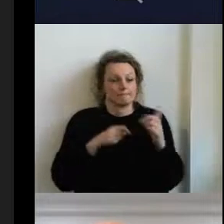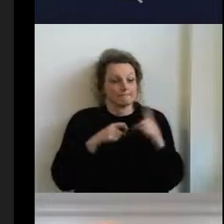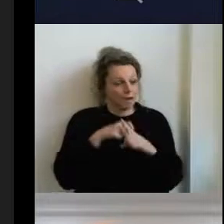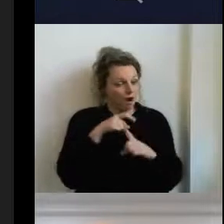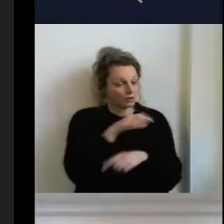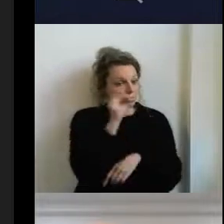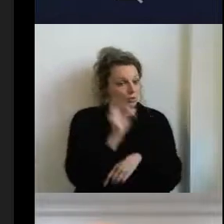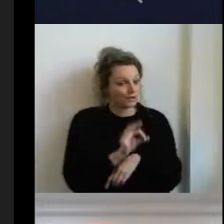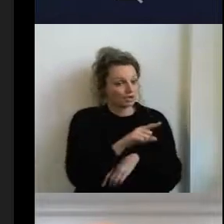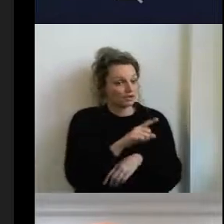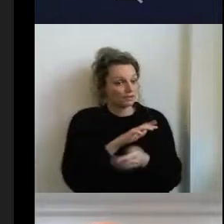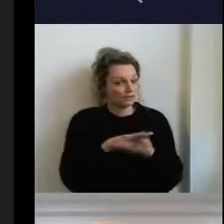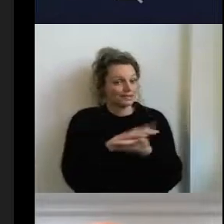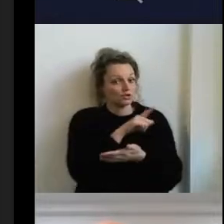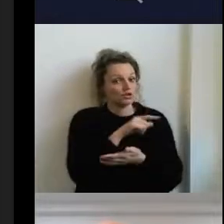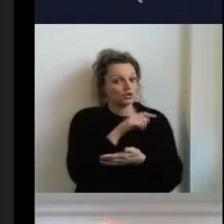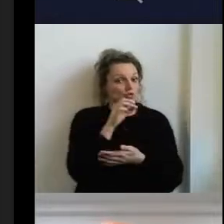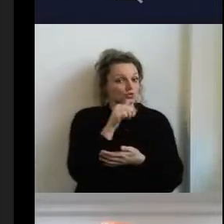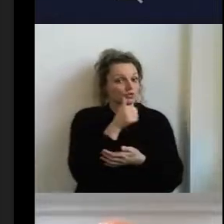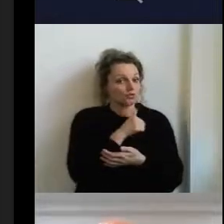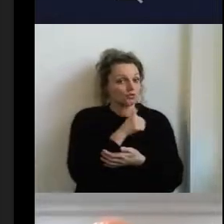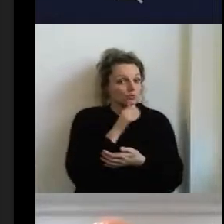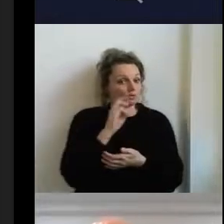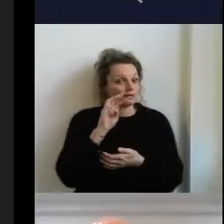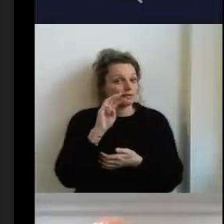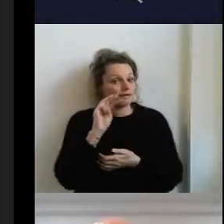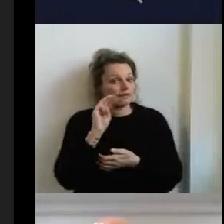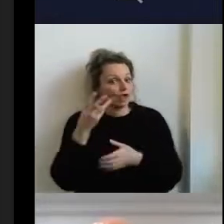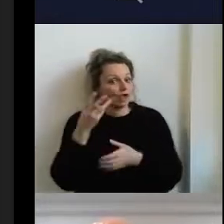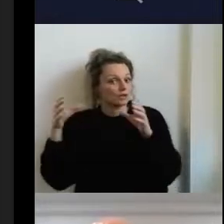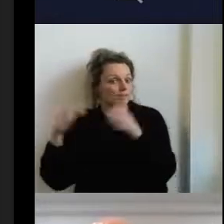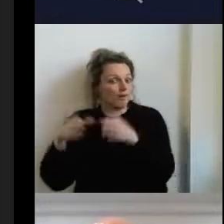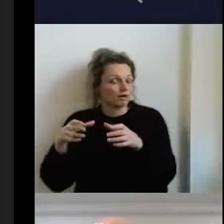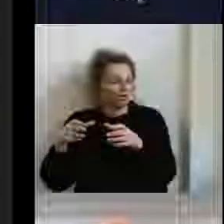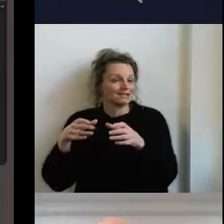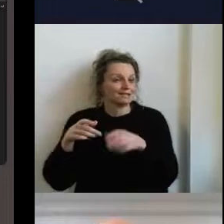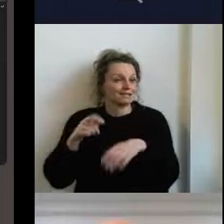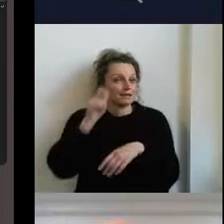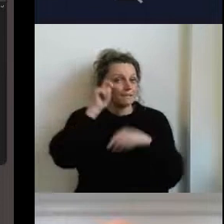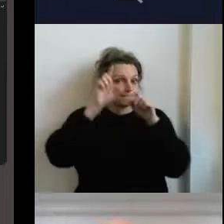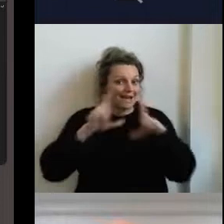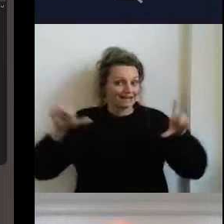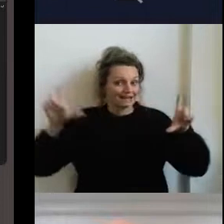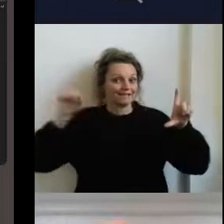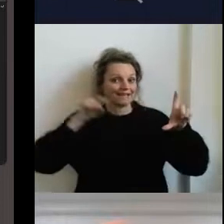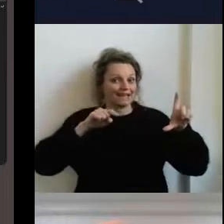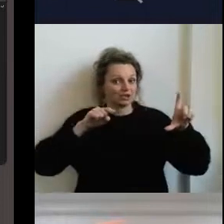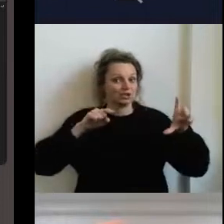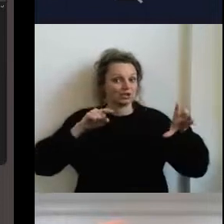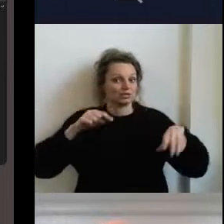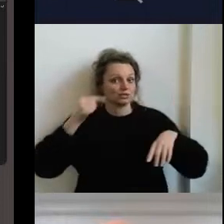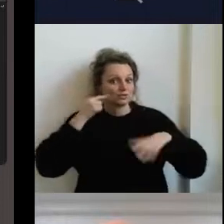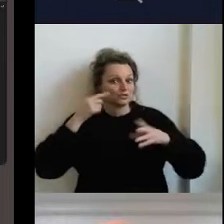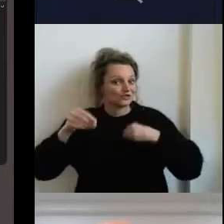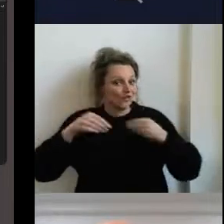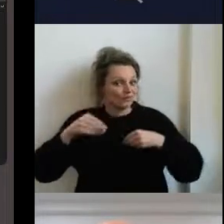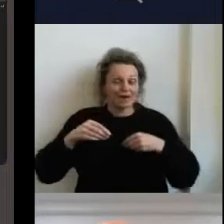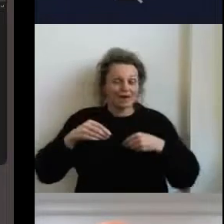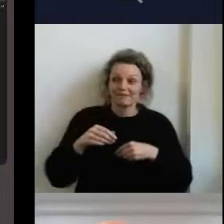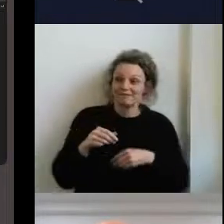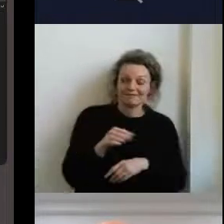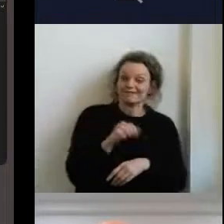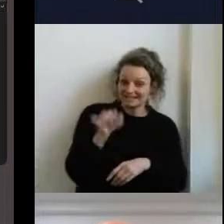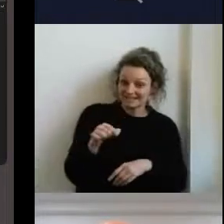like a third-party magnification software at the moment? I do. Look at you going straight in for the kill. Yeah, I